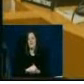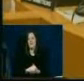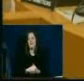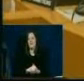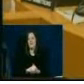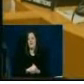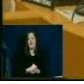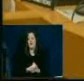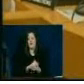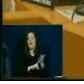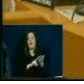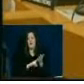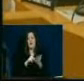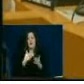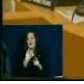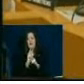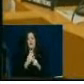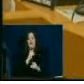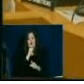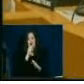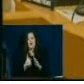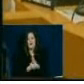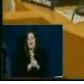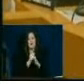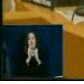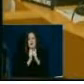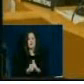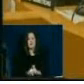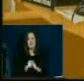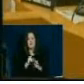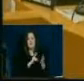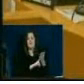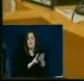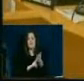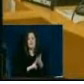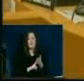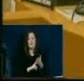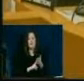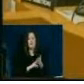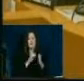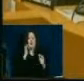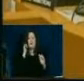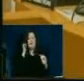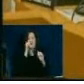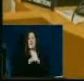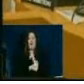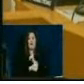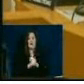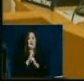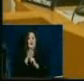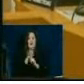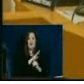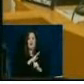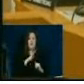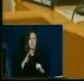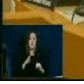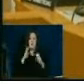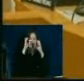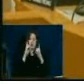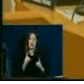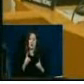you have before you is not an amended contract. This contract is the contract that was passed by the Board of